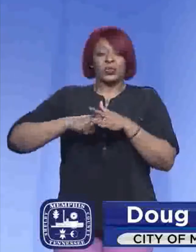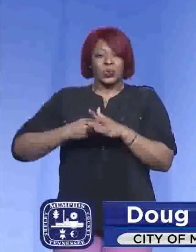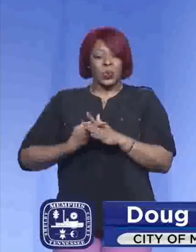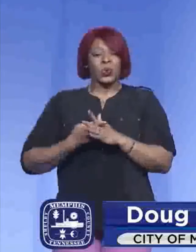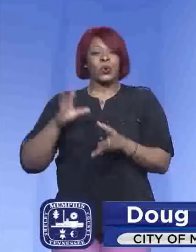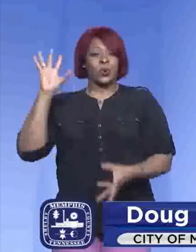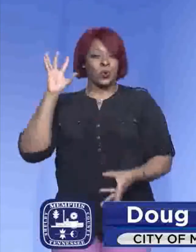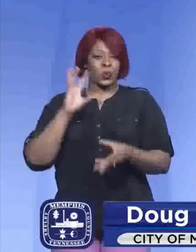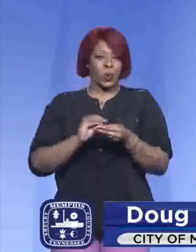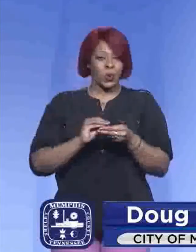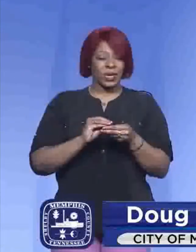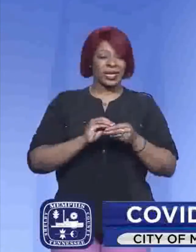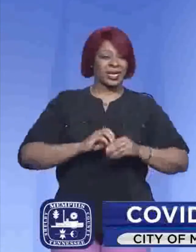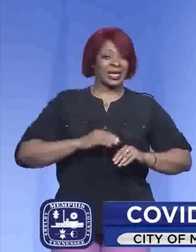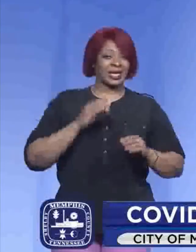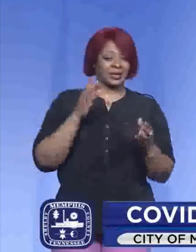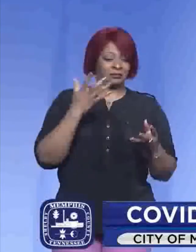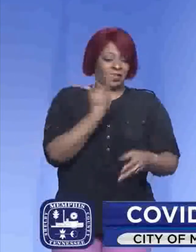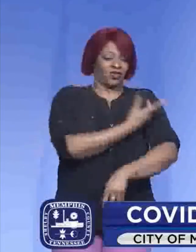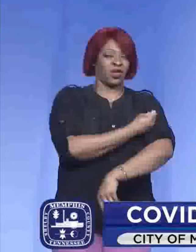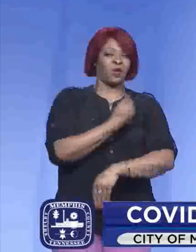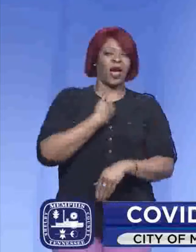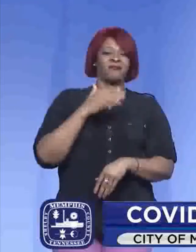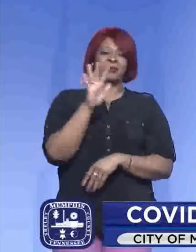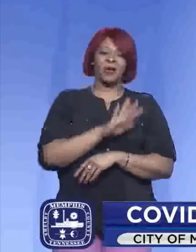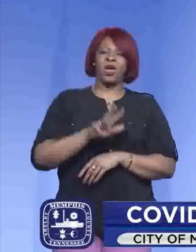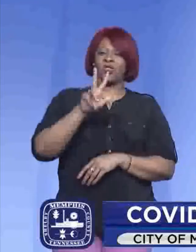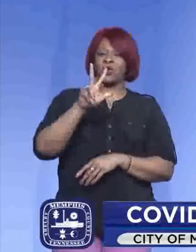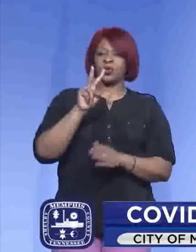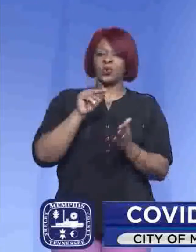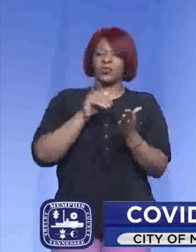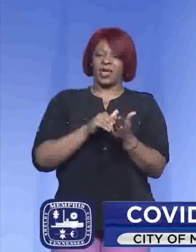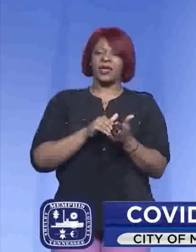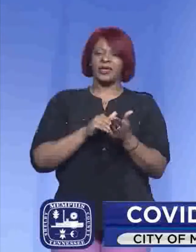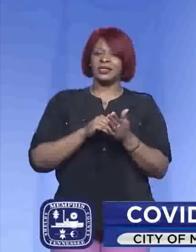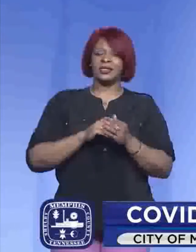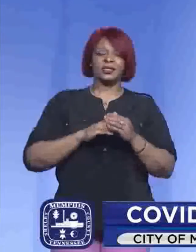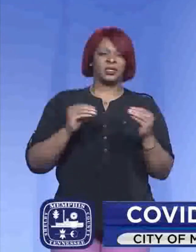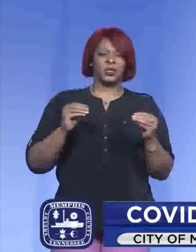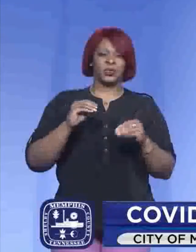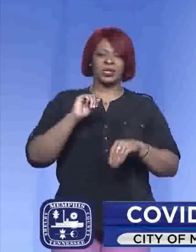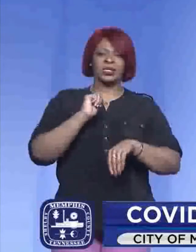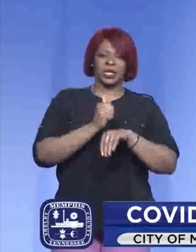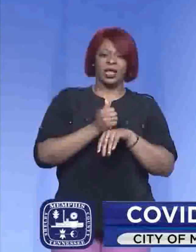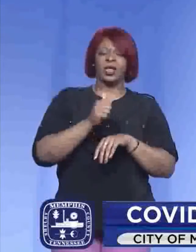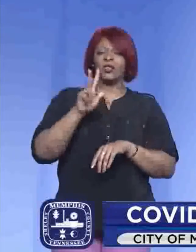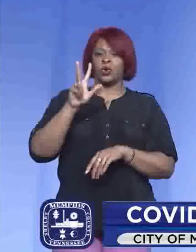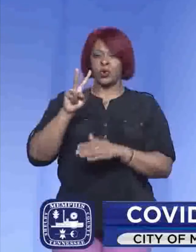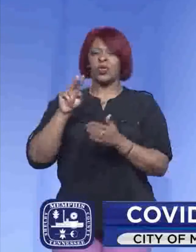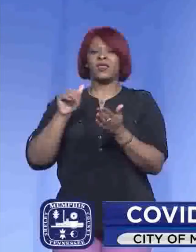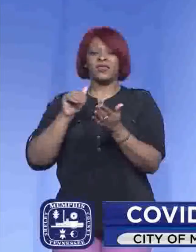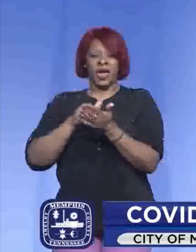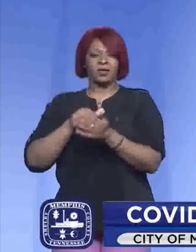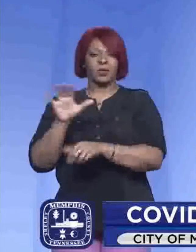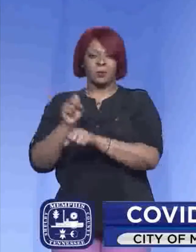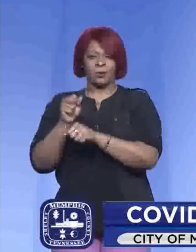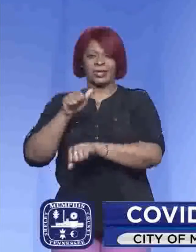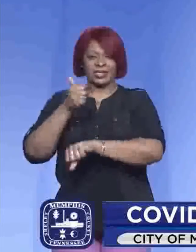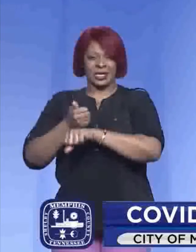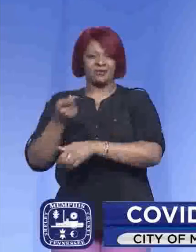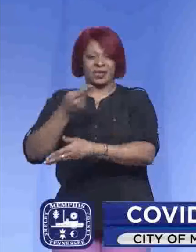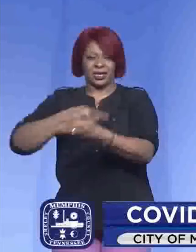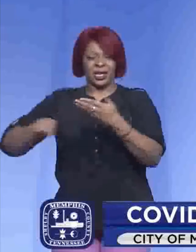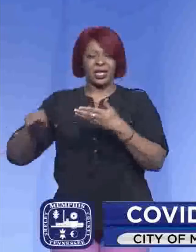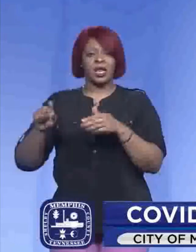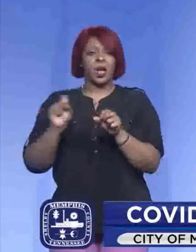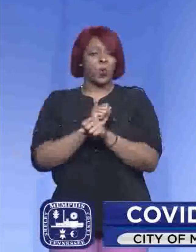total inventory I'll have on hand is just a little over 32,000, and I'm going to set 32,000 appointments next week. So as far as